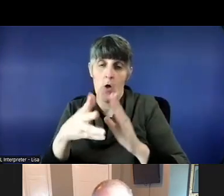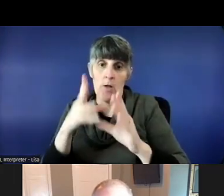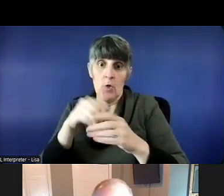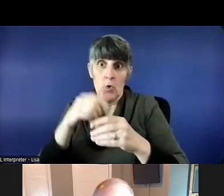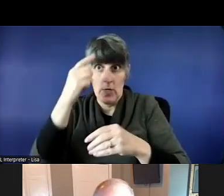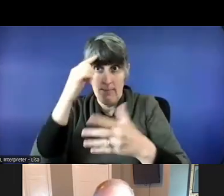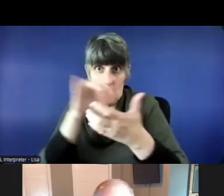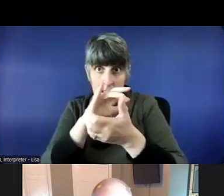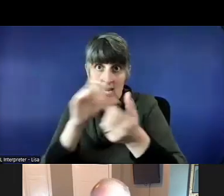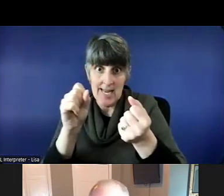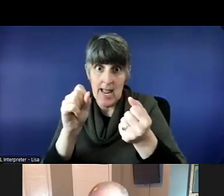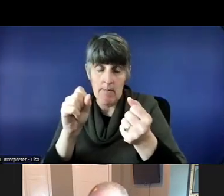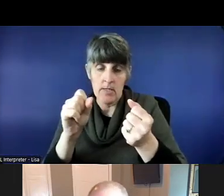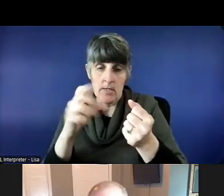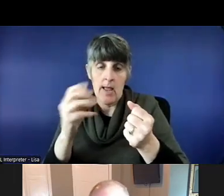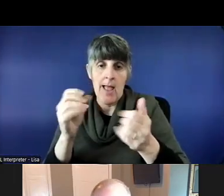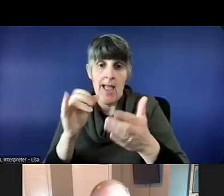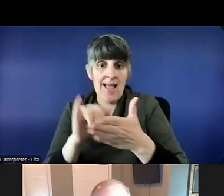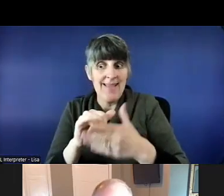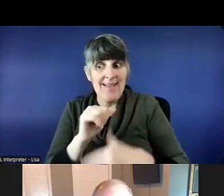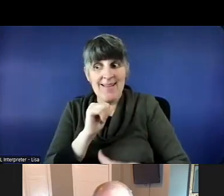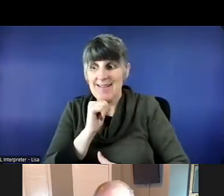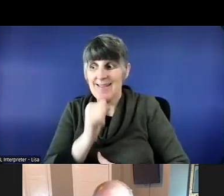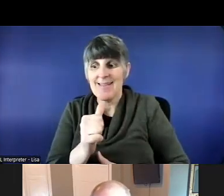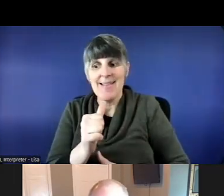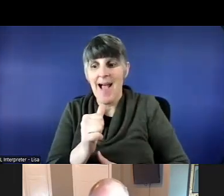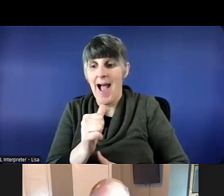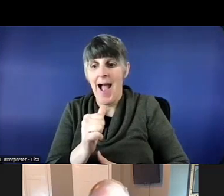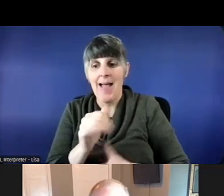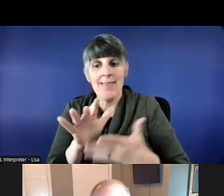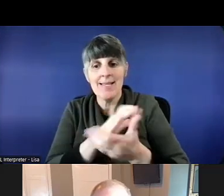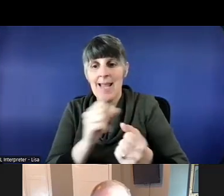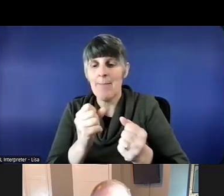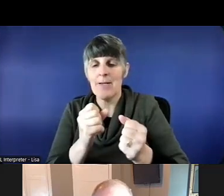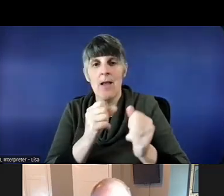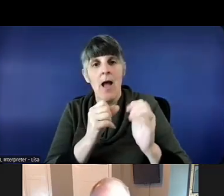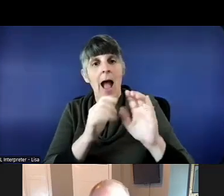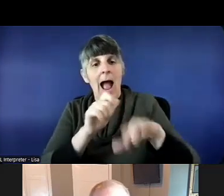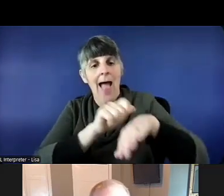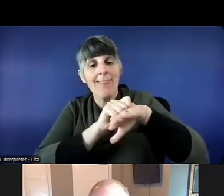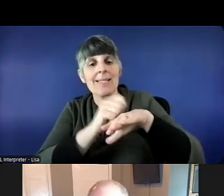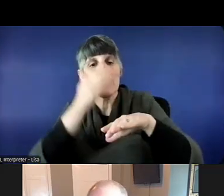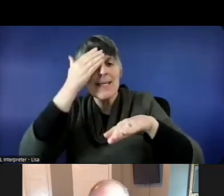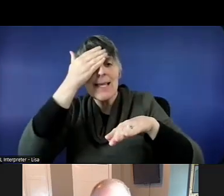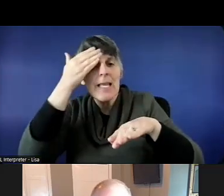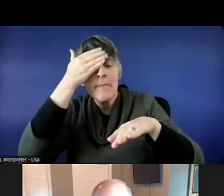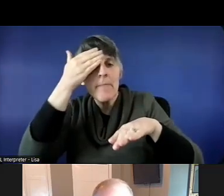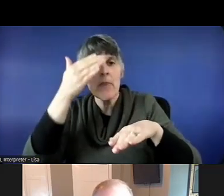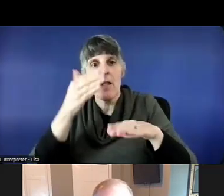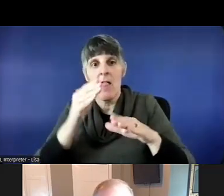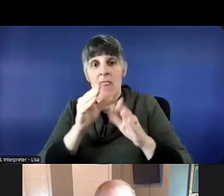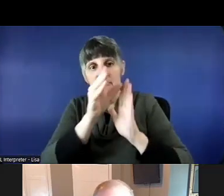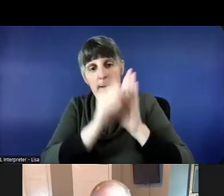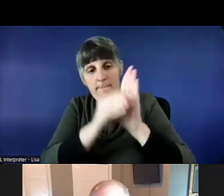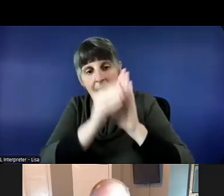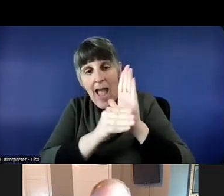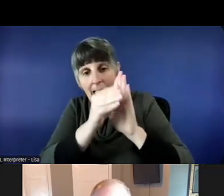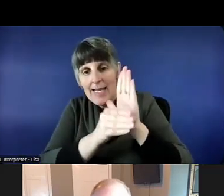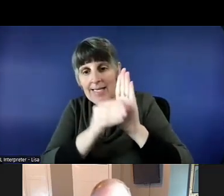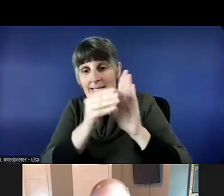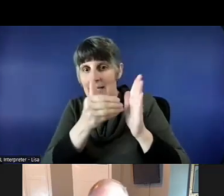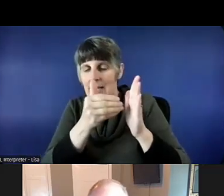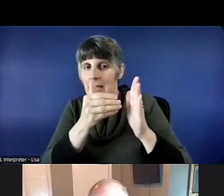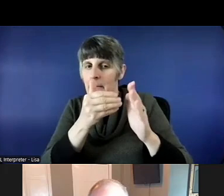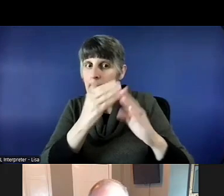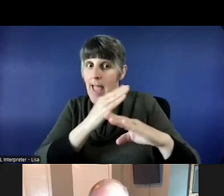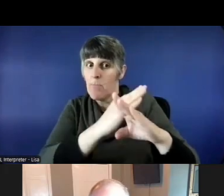brain damage, and that it's not the damage against the skin. So the padded cell may prevent